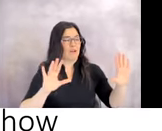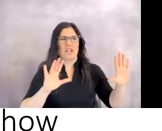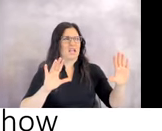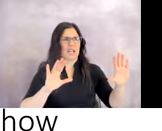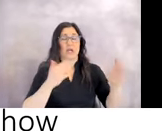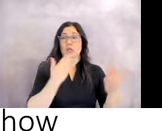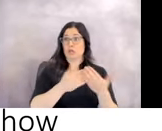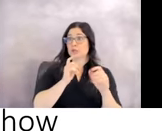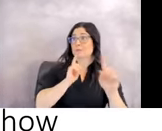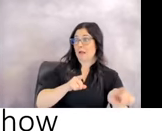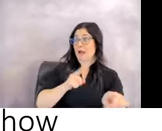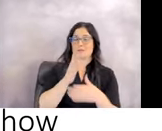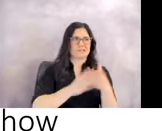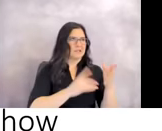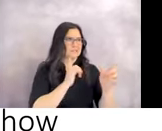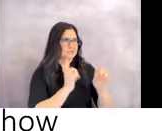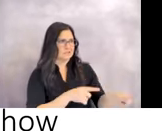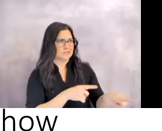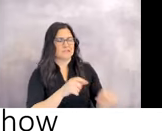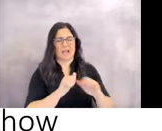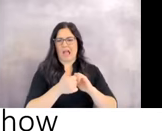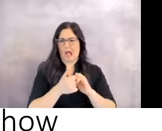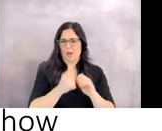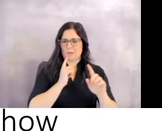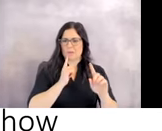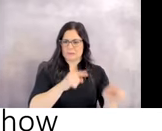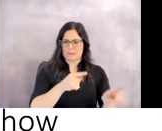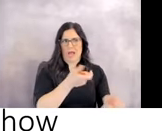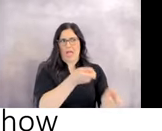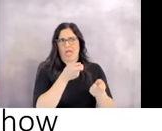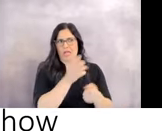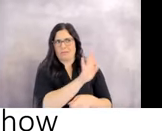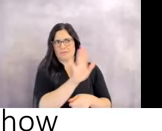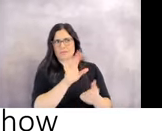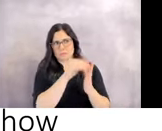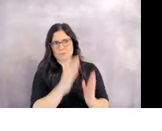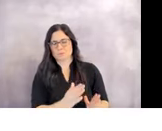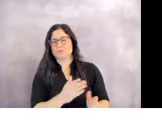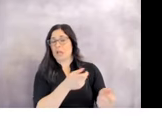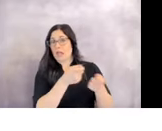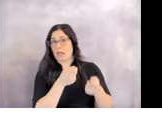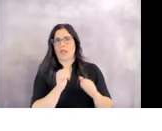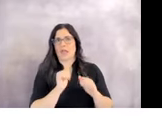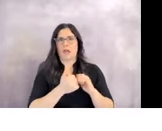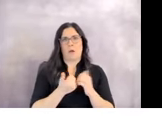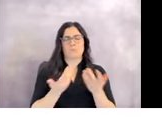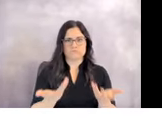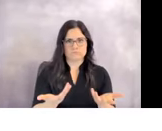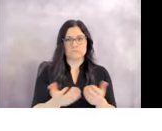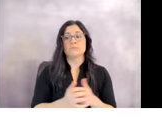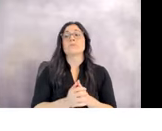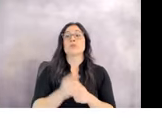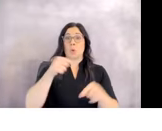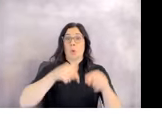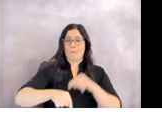a good response from the students, or that I got an awful response from the students, or I got no response from the students? So go back